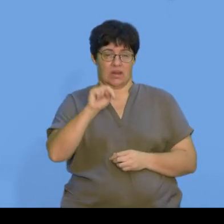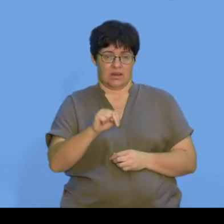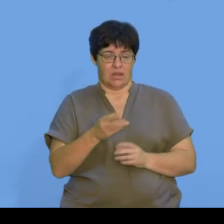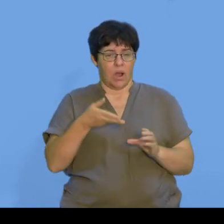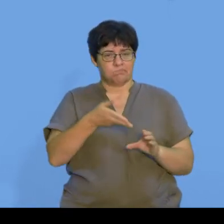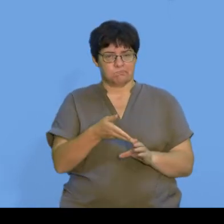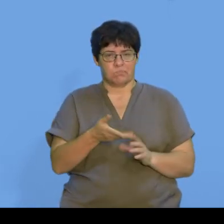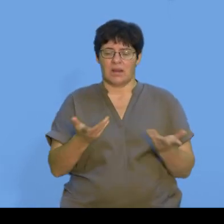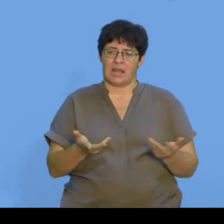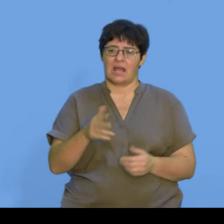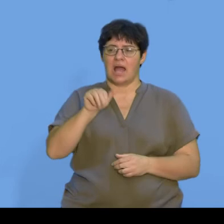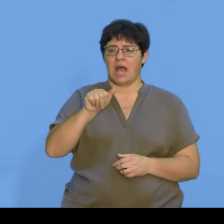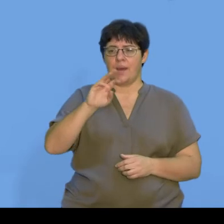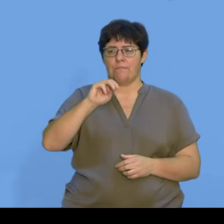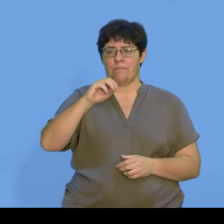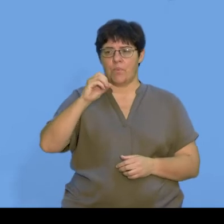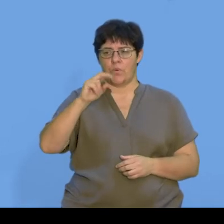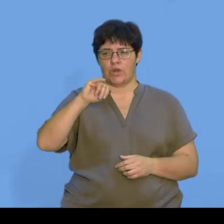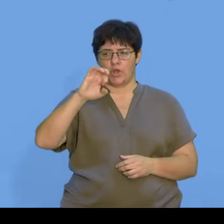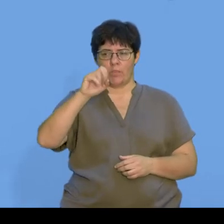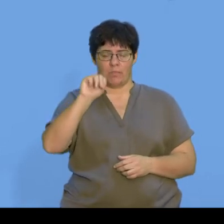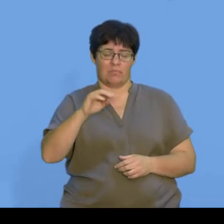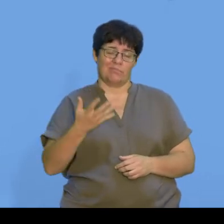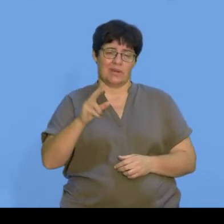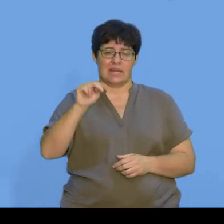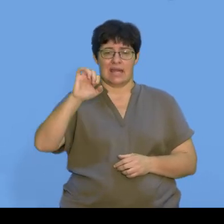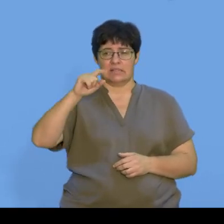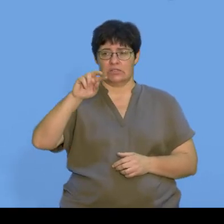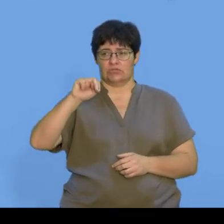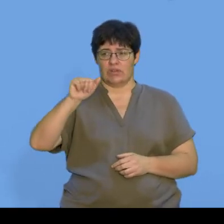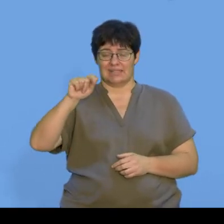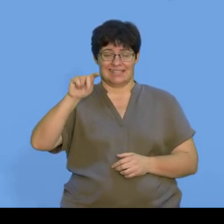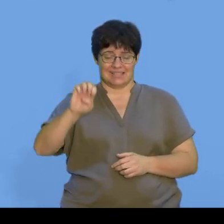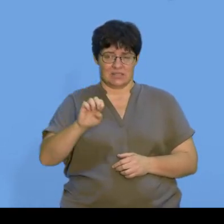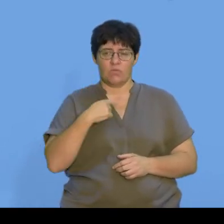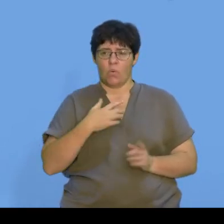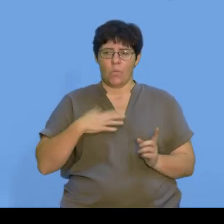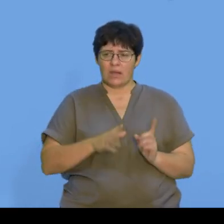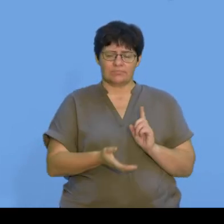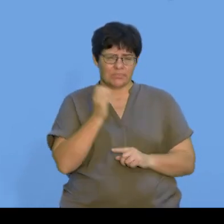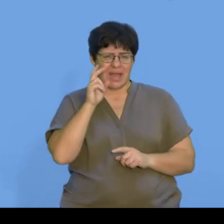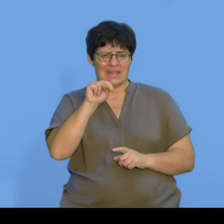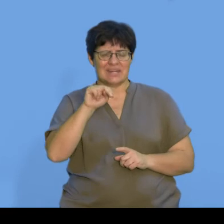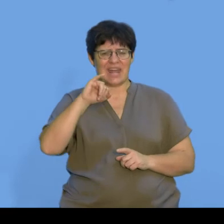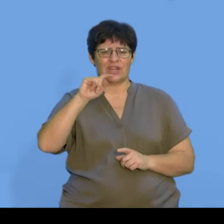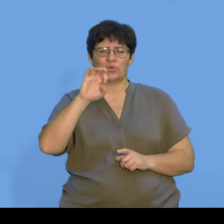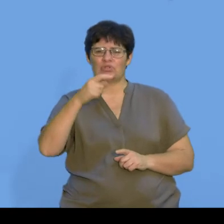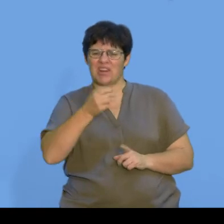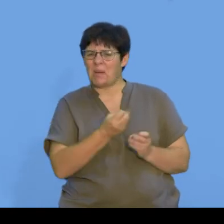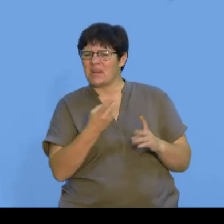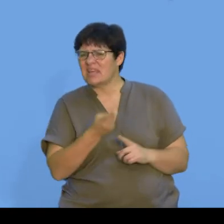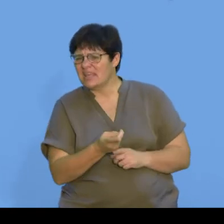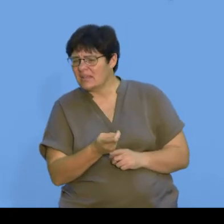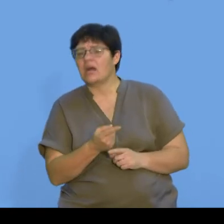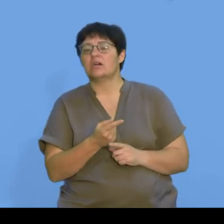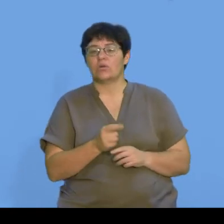an element such as ammonium nitrate, we want to determine the percentage of nitrogen. We first of all start with the correct formula, which